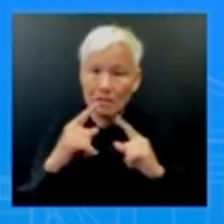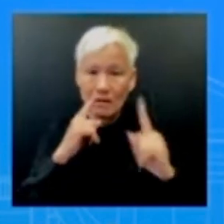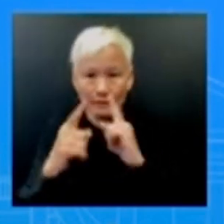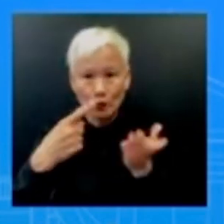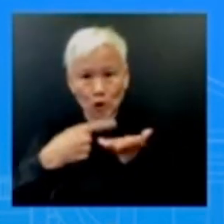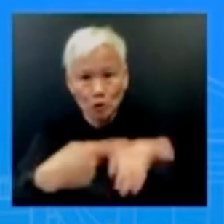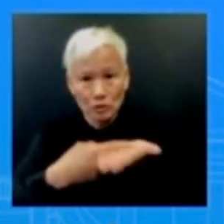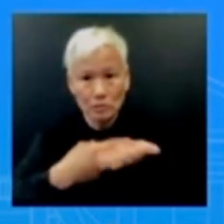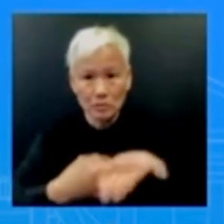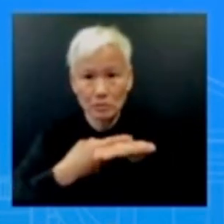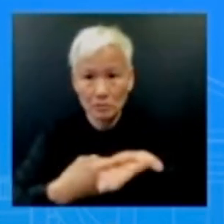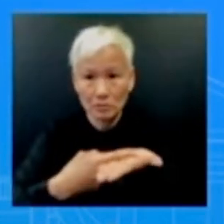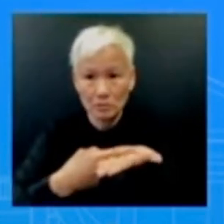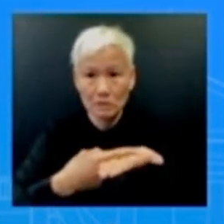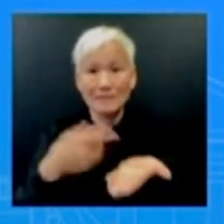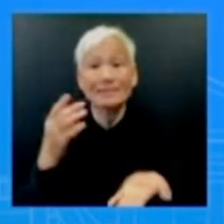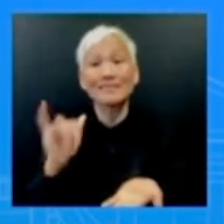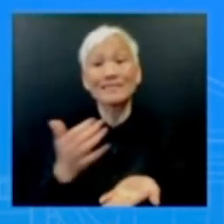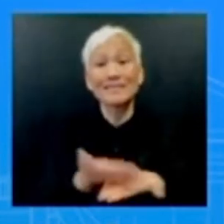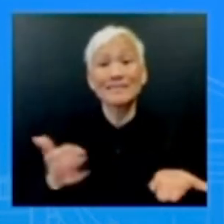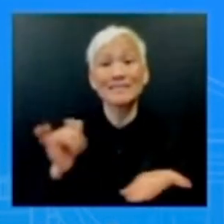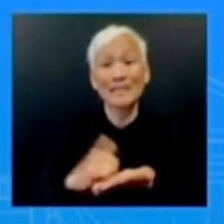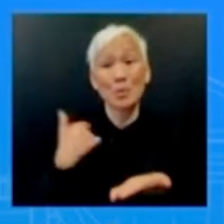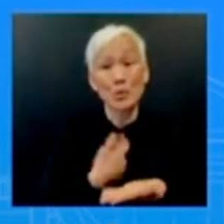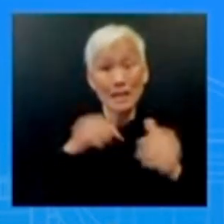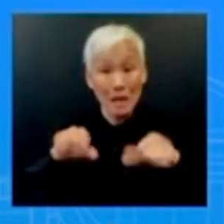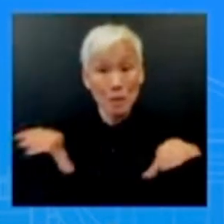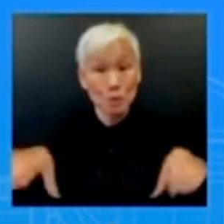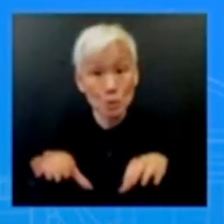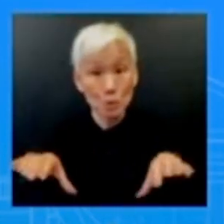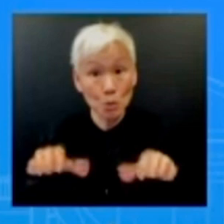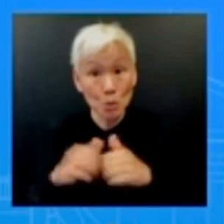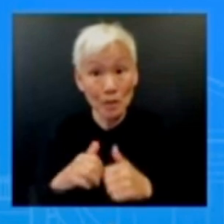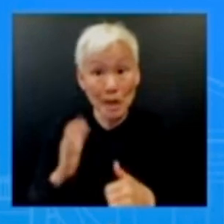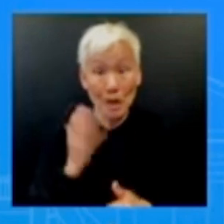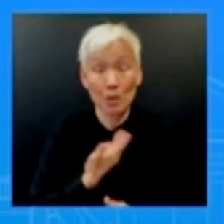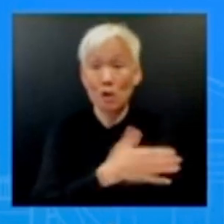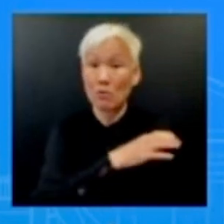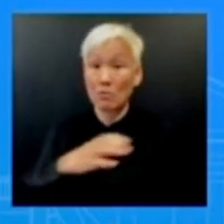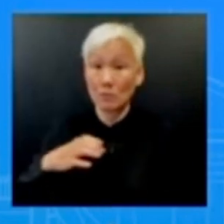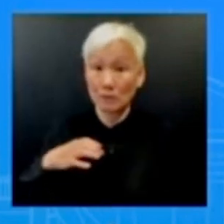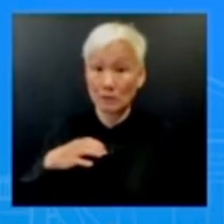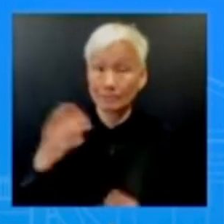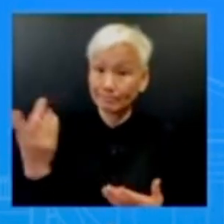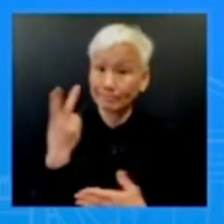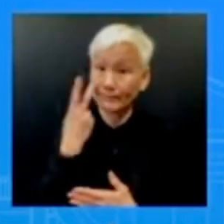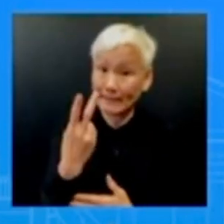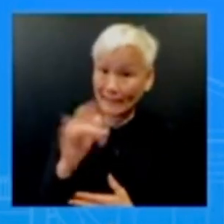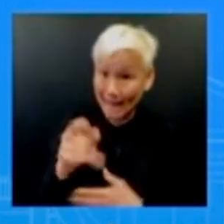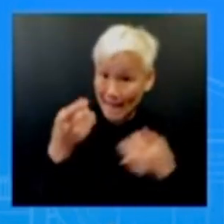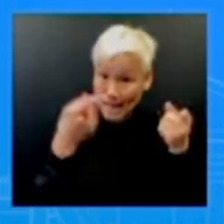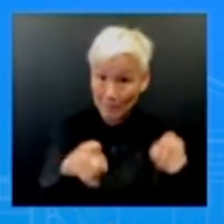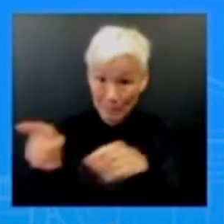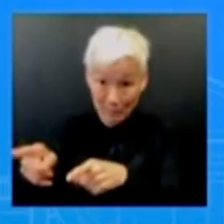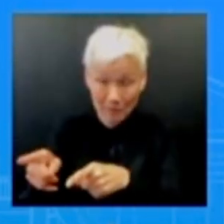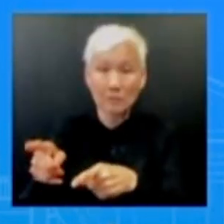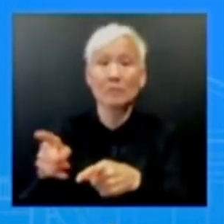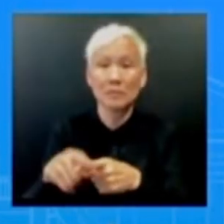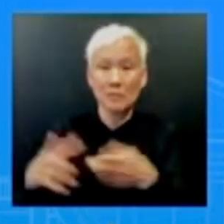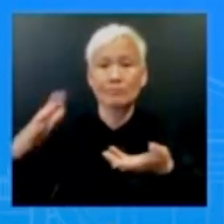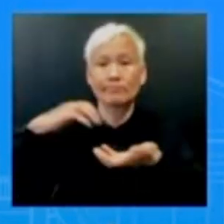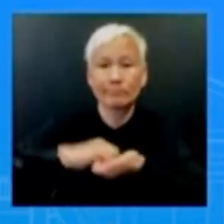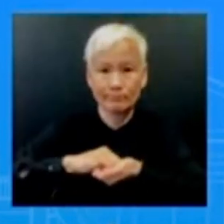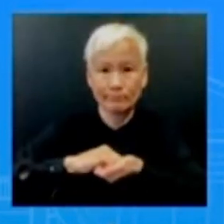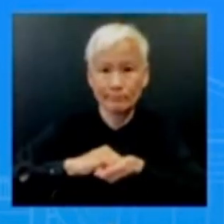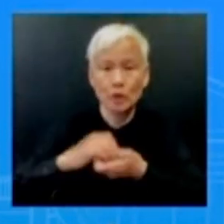Congress, which is what we're seeing the regulators do. But this is a partnership. This is also, we have to do this in hand with Congress. So, of